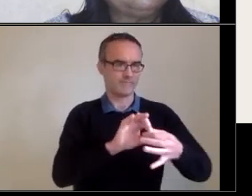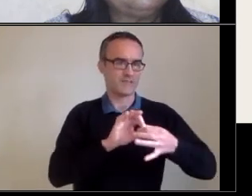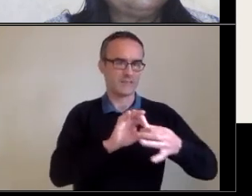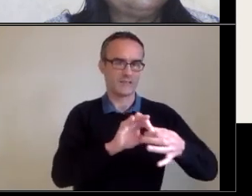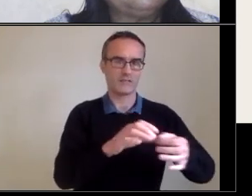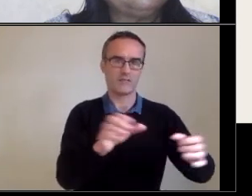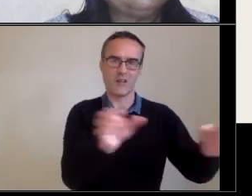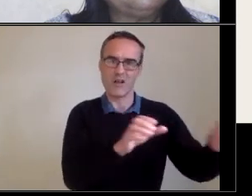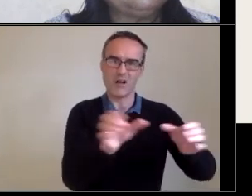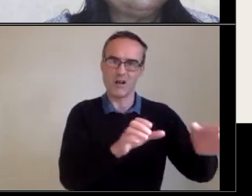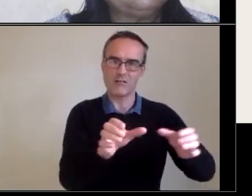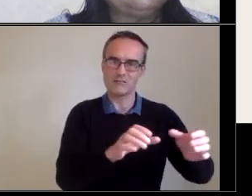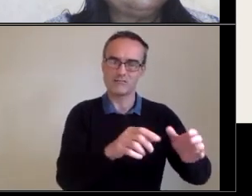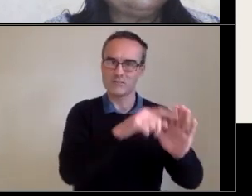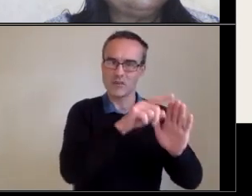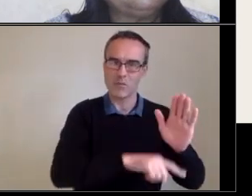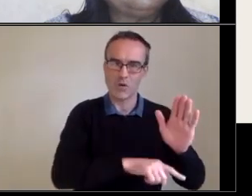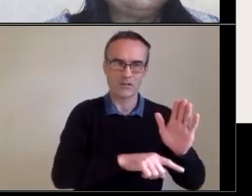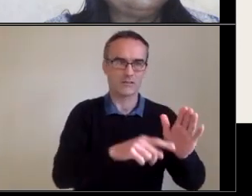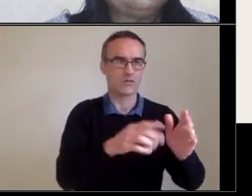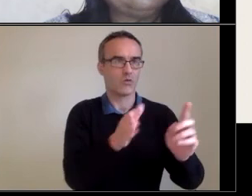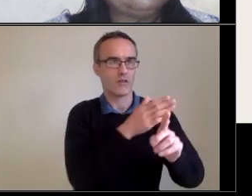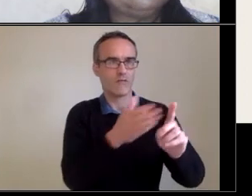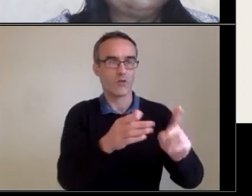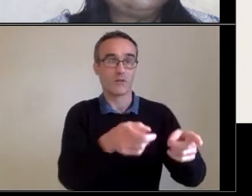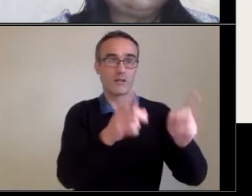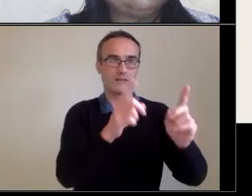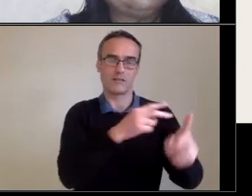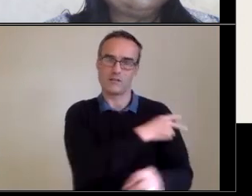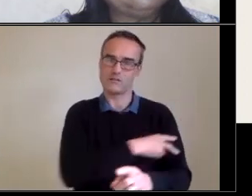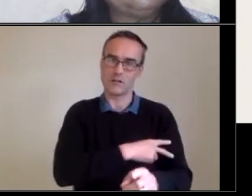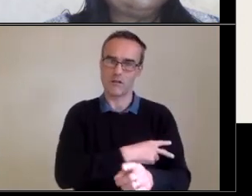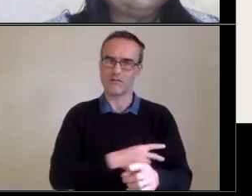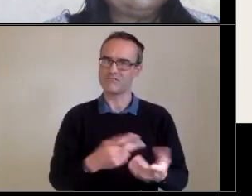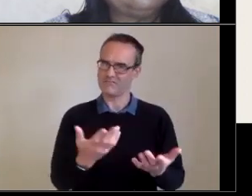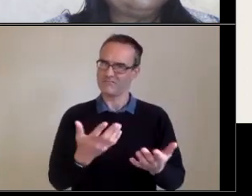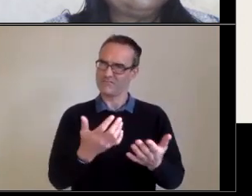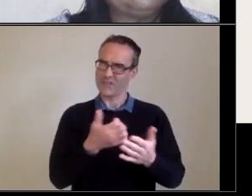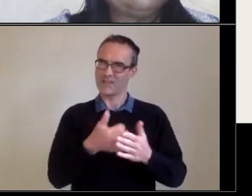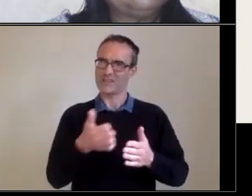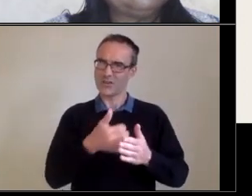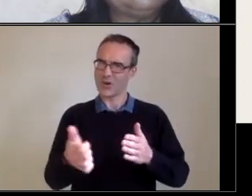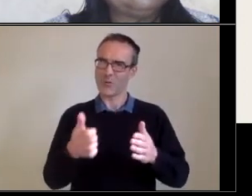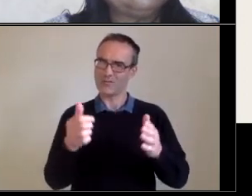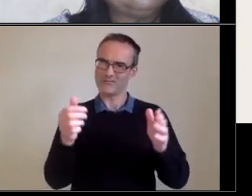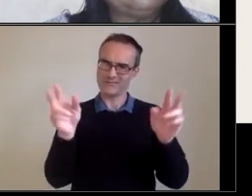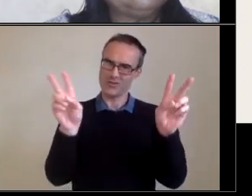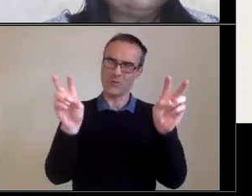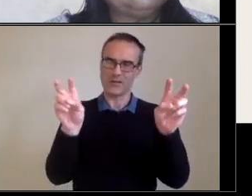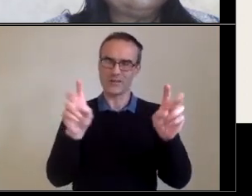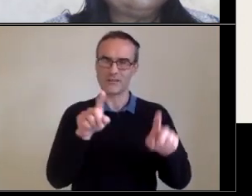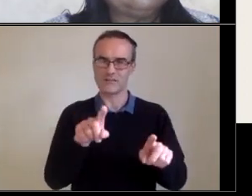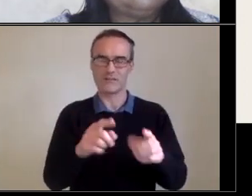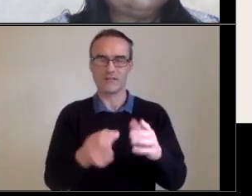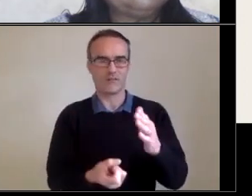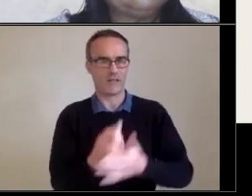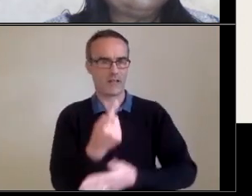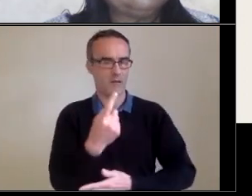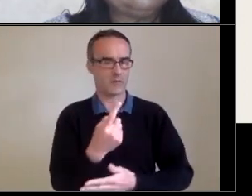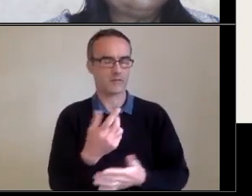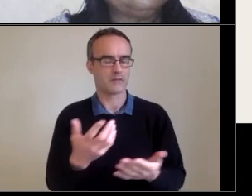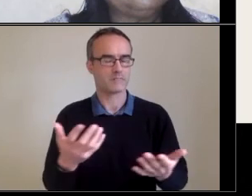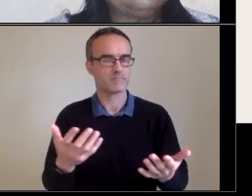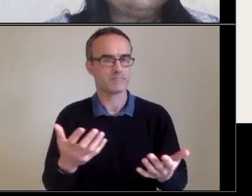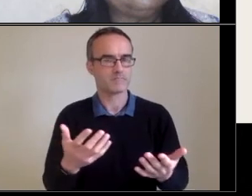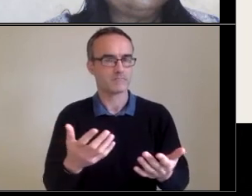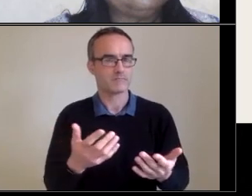diversification of senior staff at my workplace? This is a common theme in the sorts of webinars that we run looking at these topics, where you have